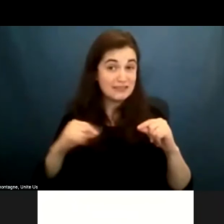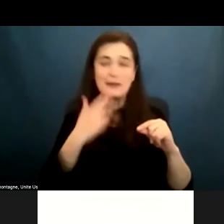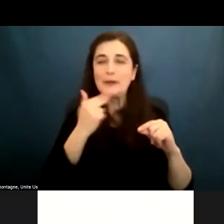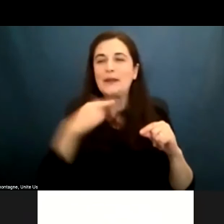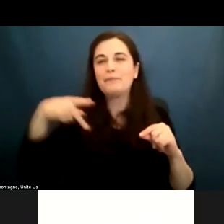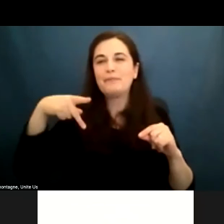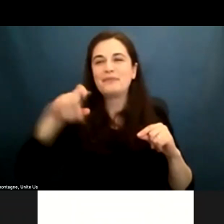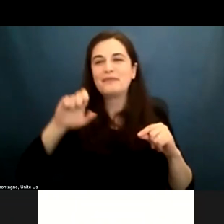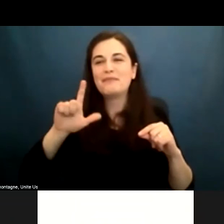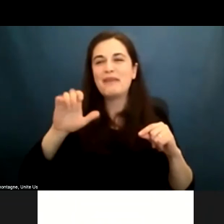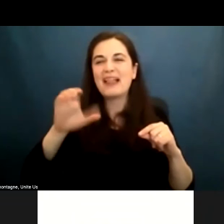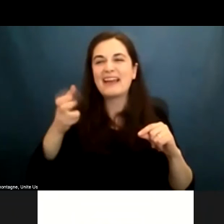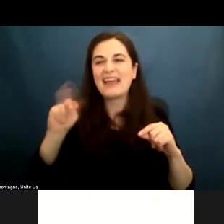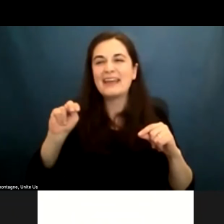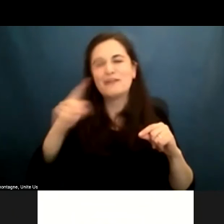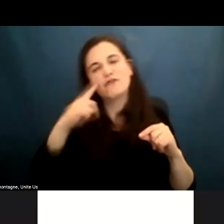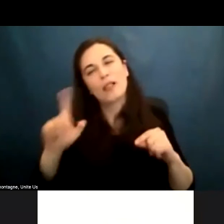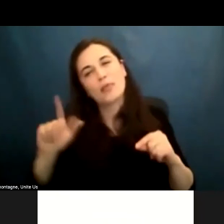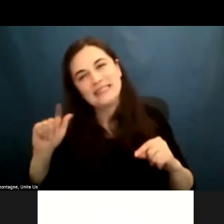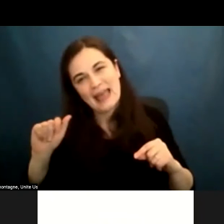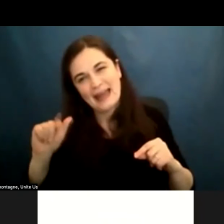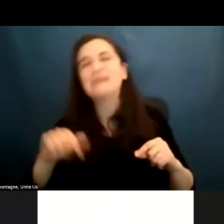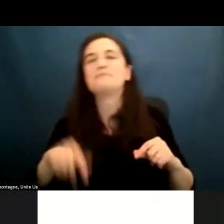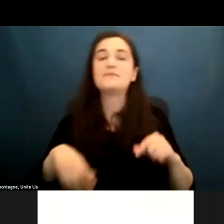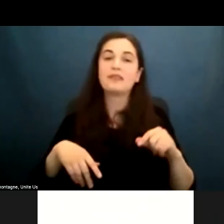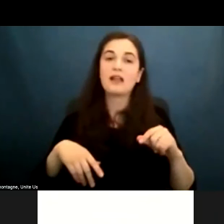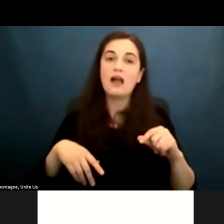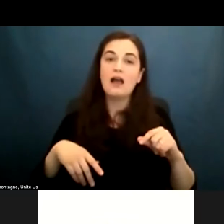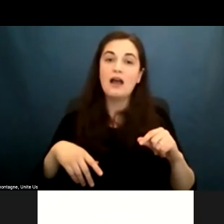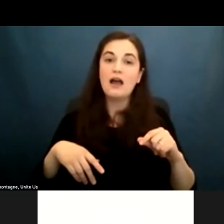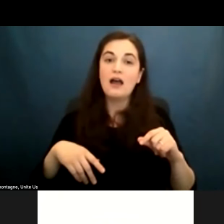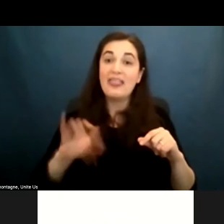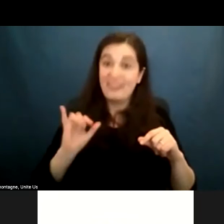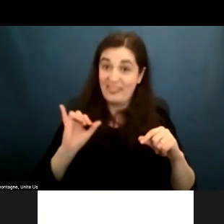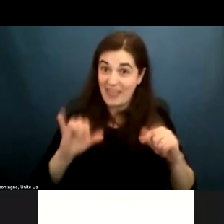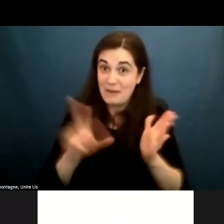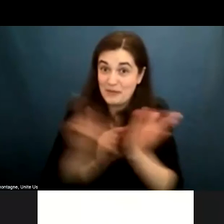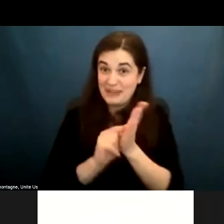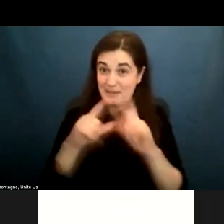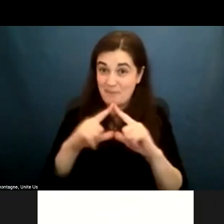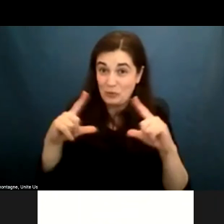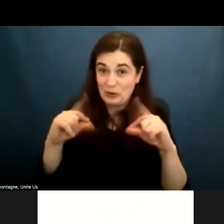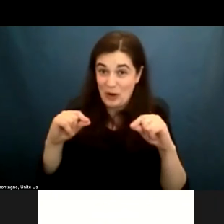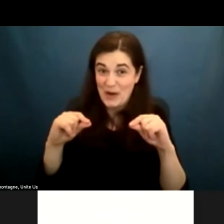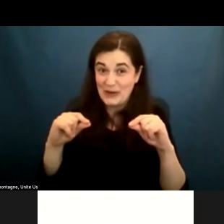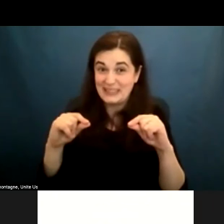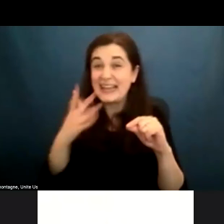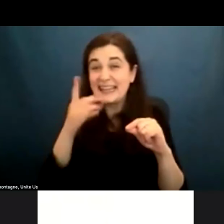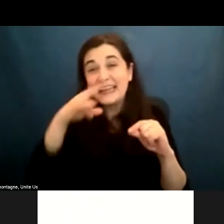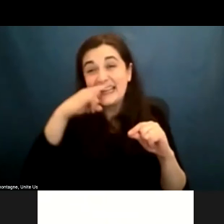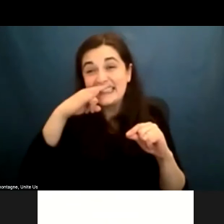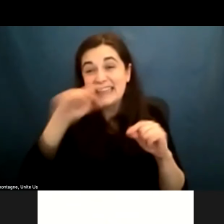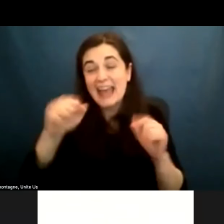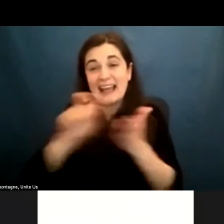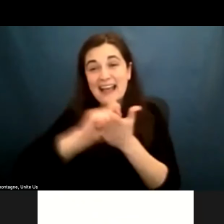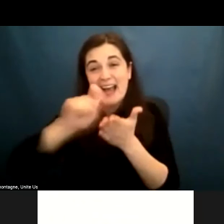not a stork. We had postcards printed that kids could color on and then send to legislators just